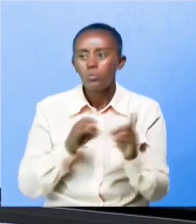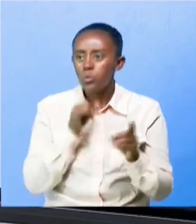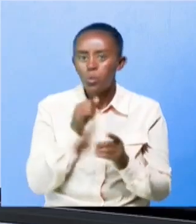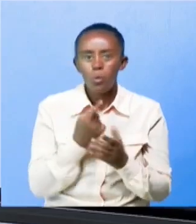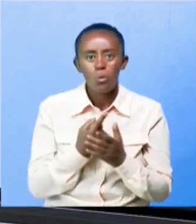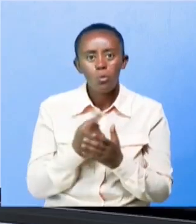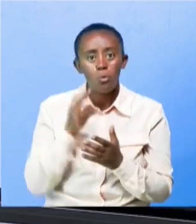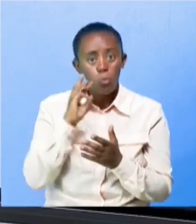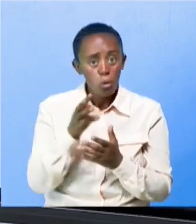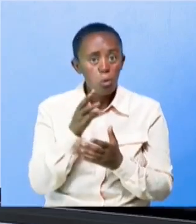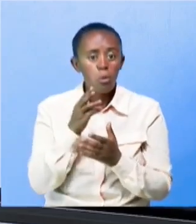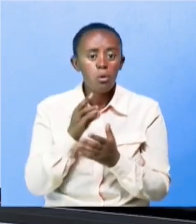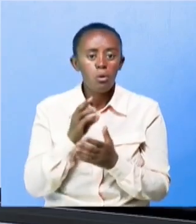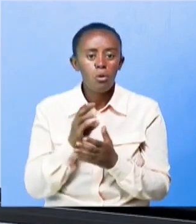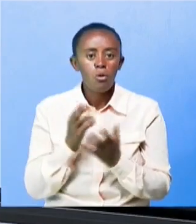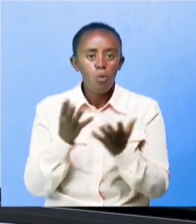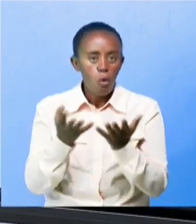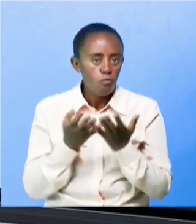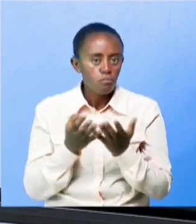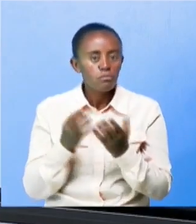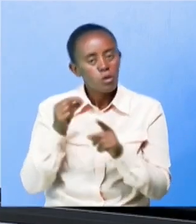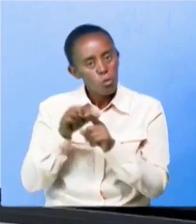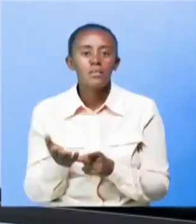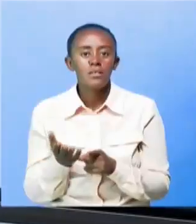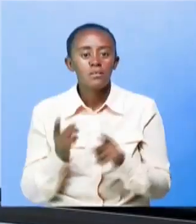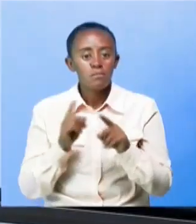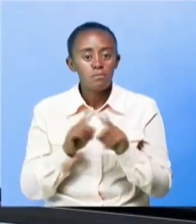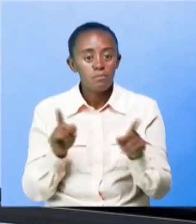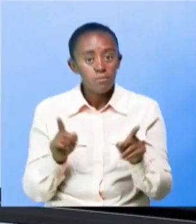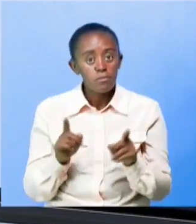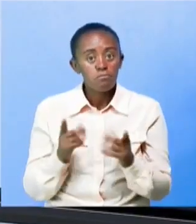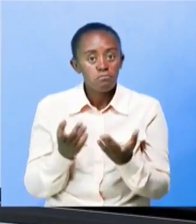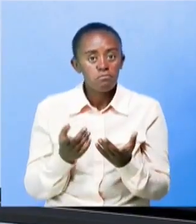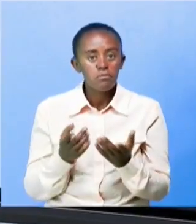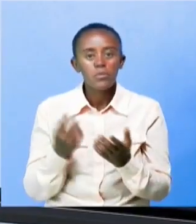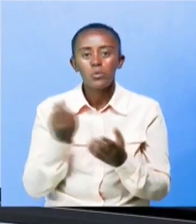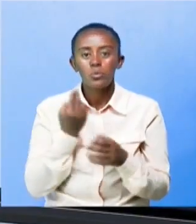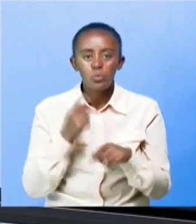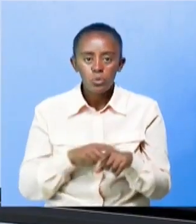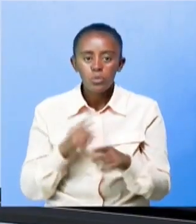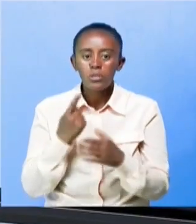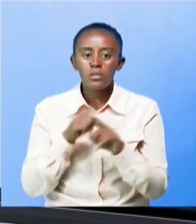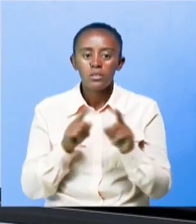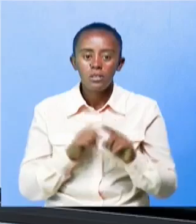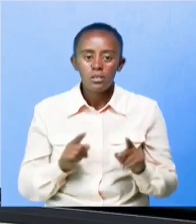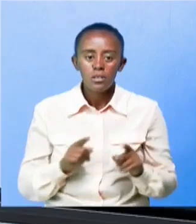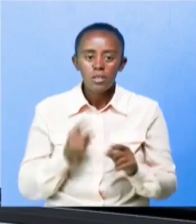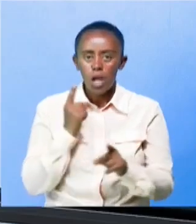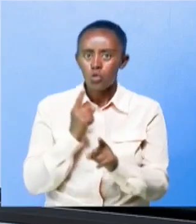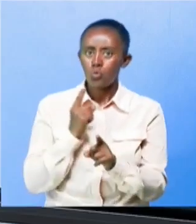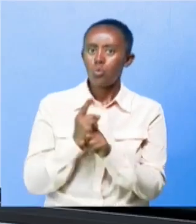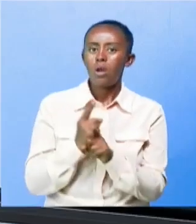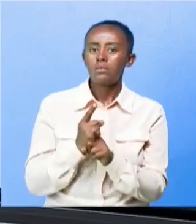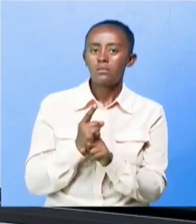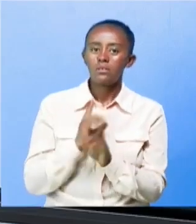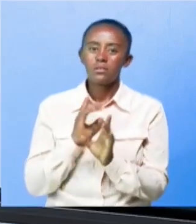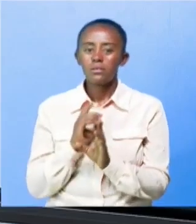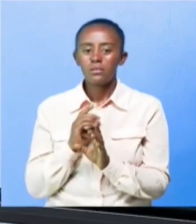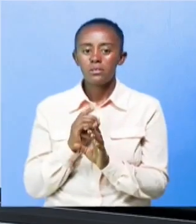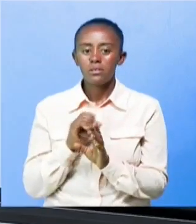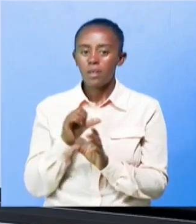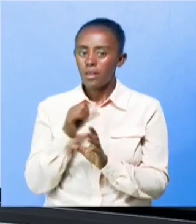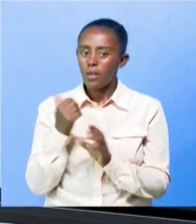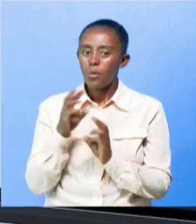will to talk about offers and promises, we can also use it to talk about assurances. What